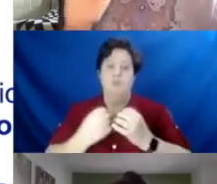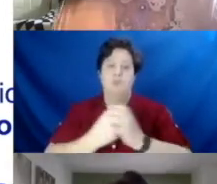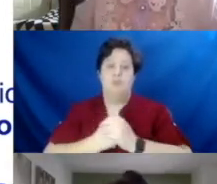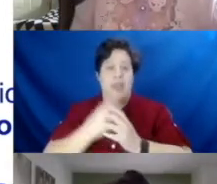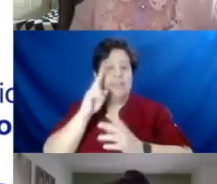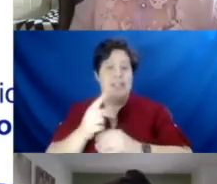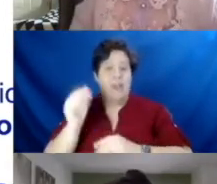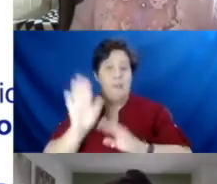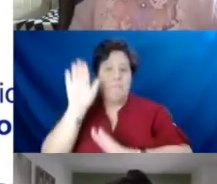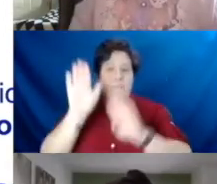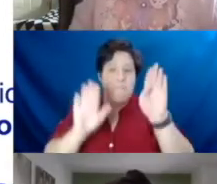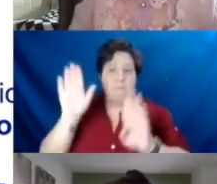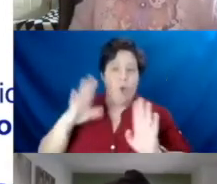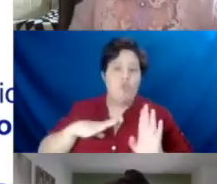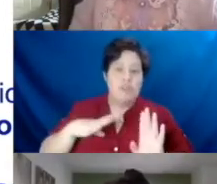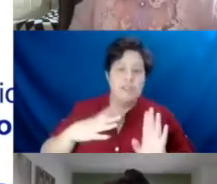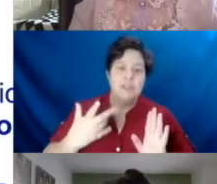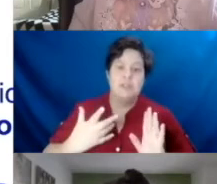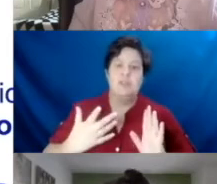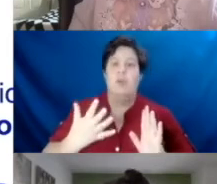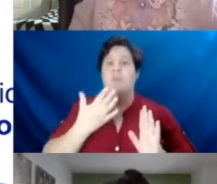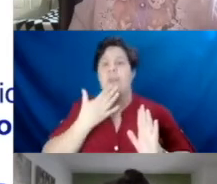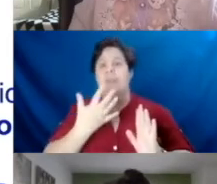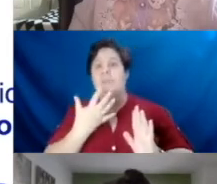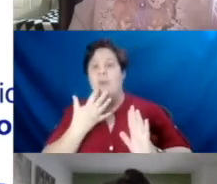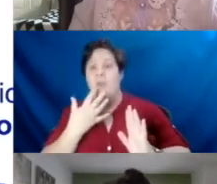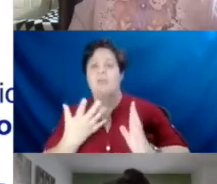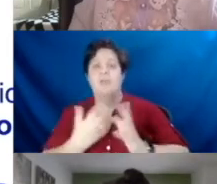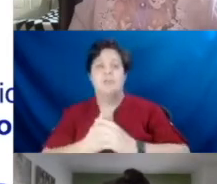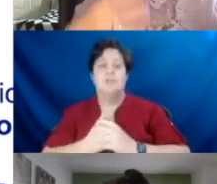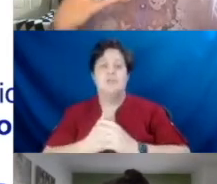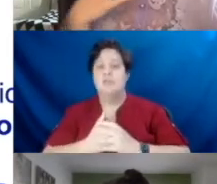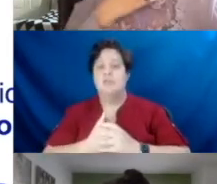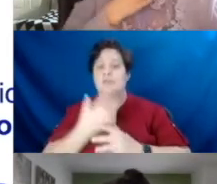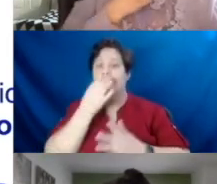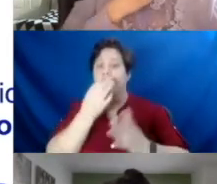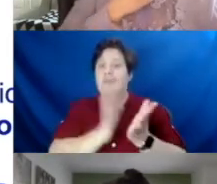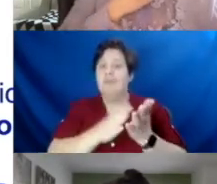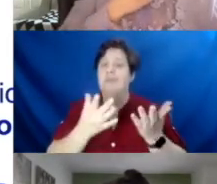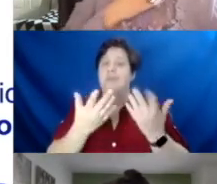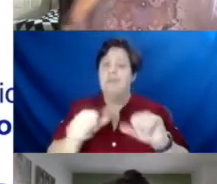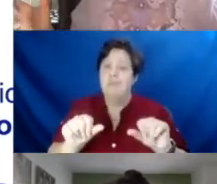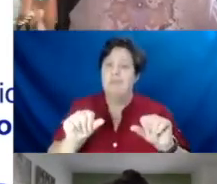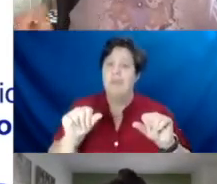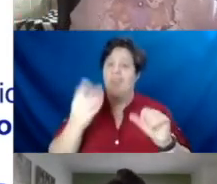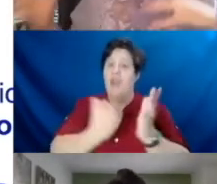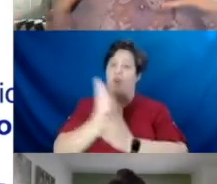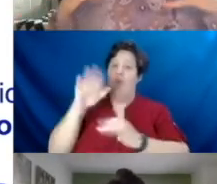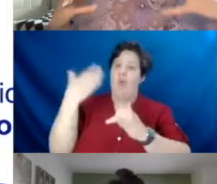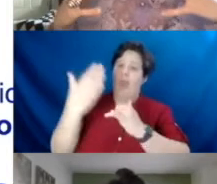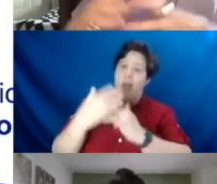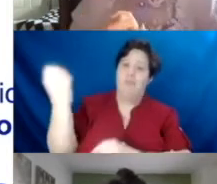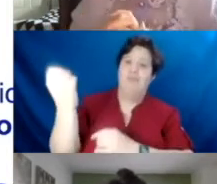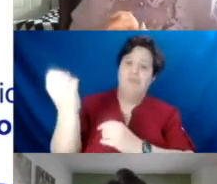some hands up, so bear with us a few minutes until we sort of go through the last